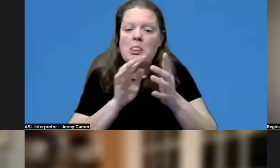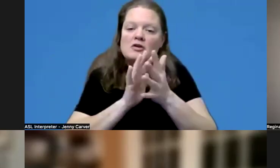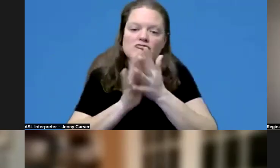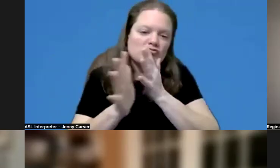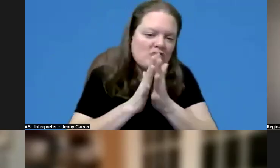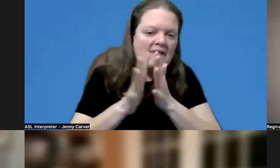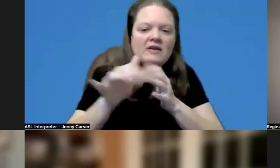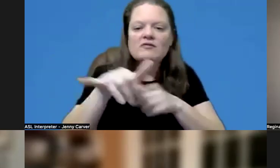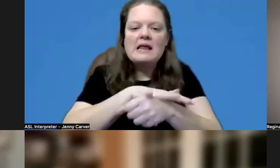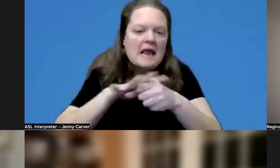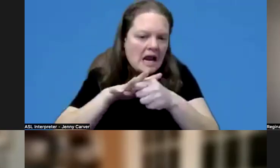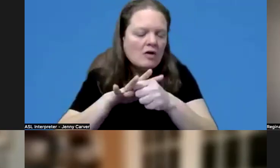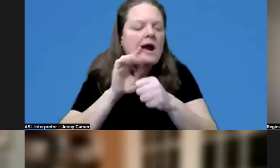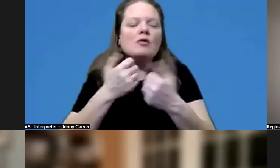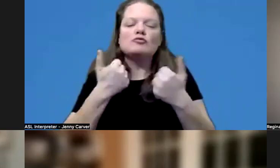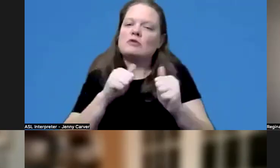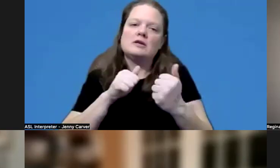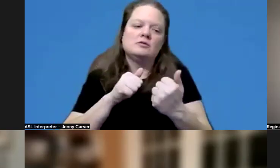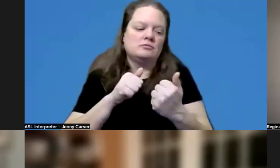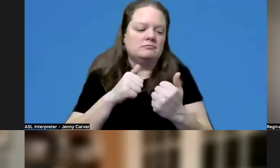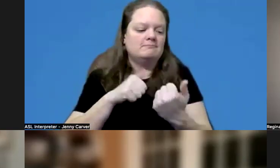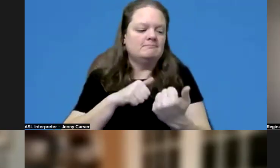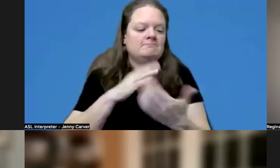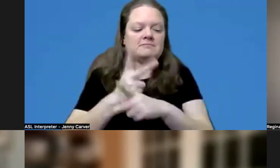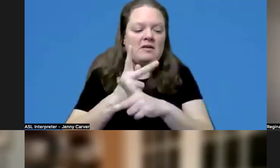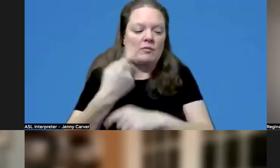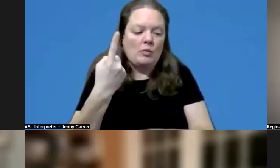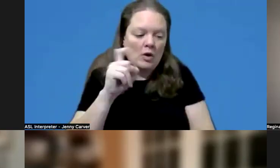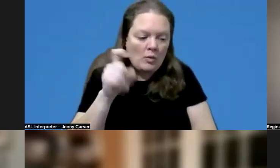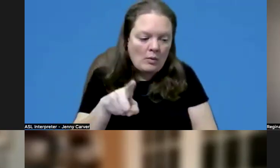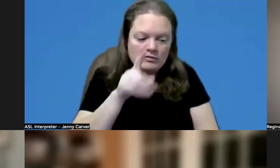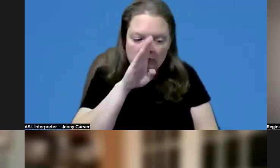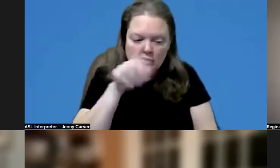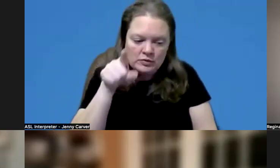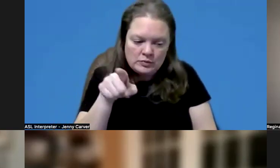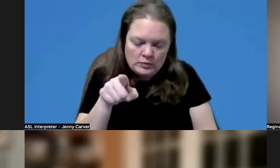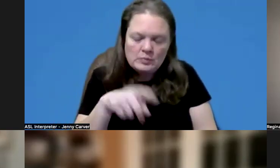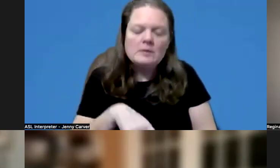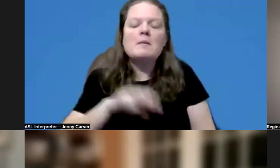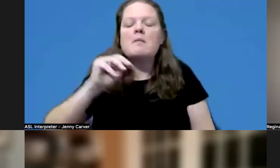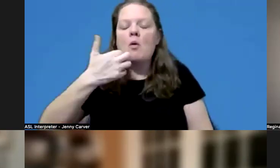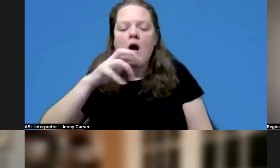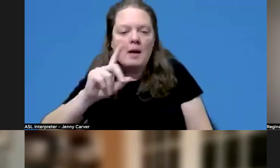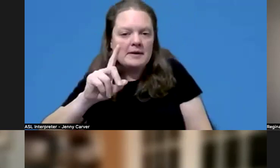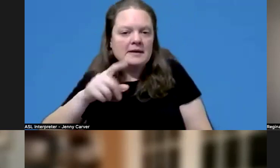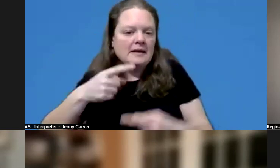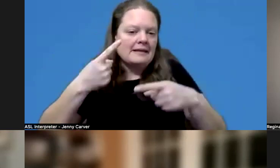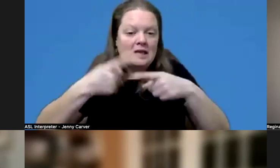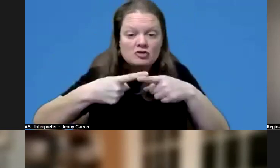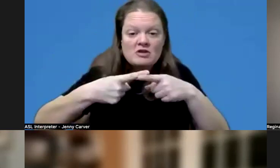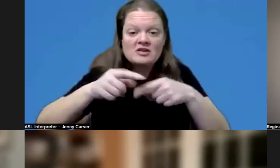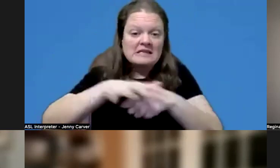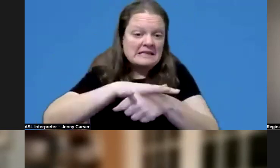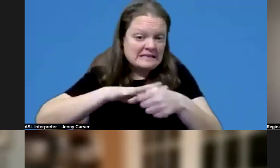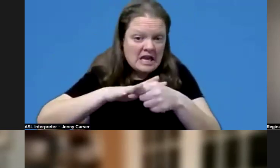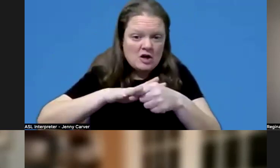I'm going to try to address it with this one question here, directing this to you, Mohammed. The intersection, around this area,